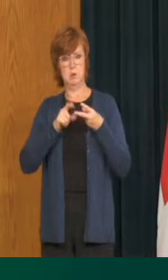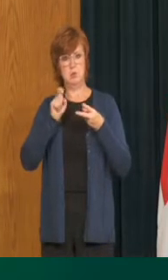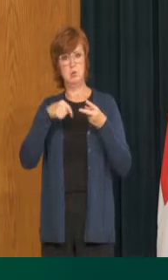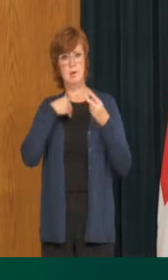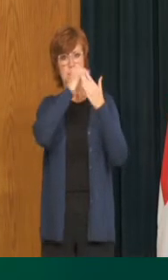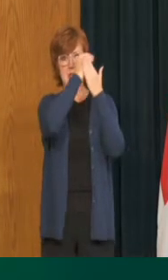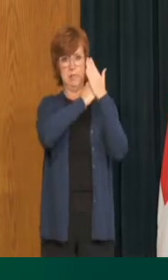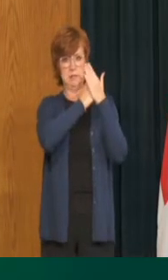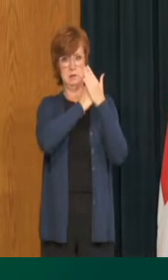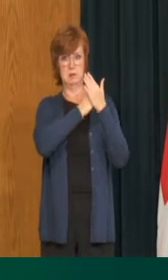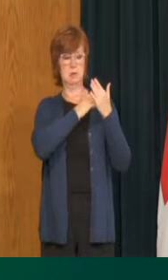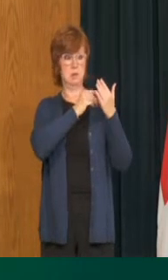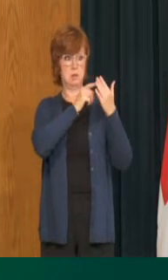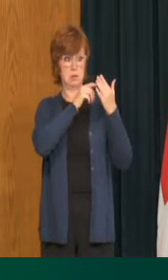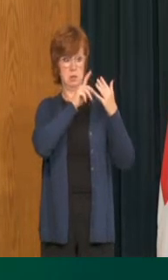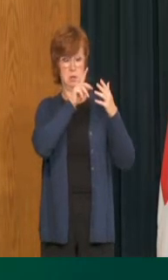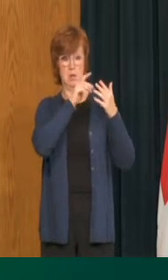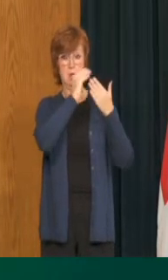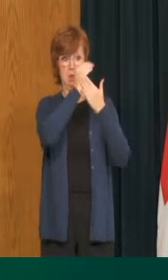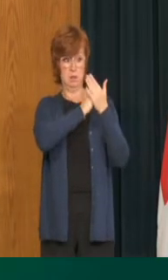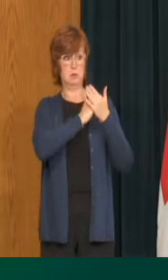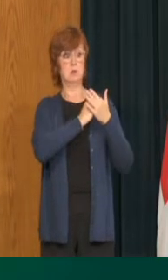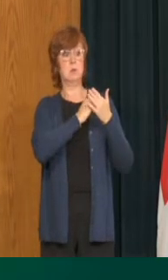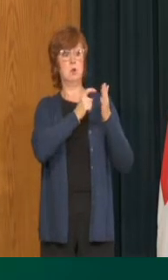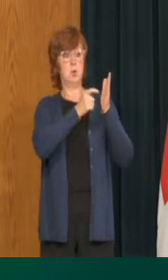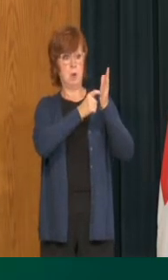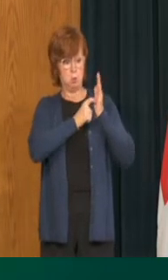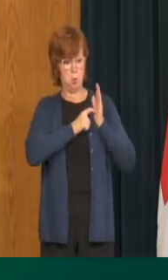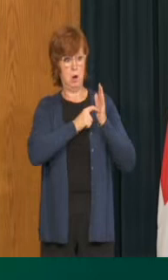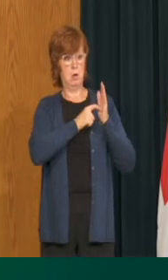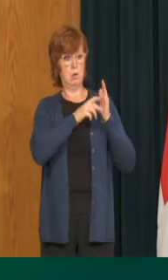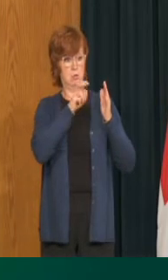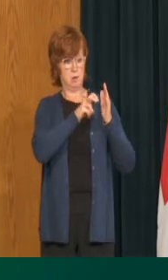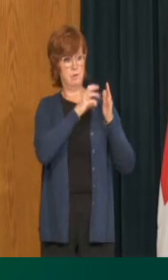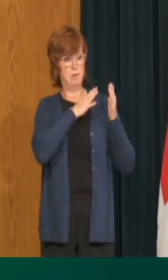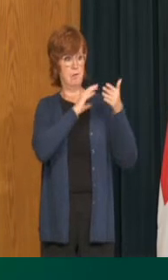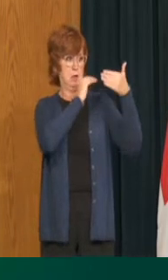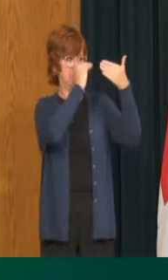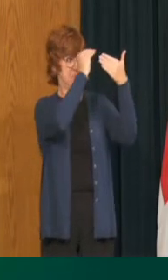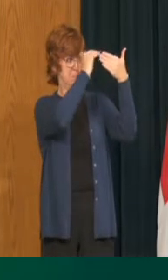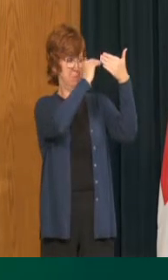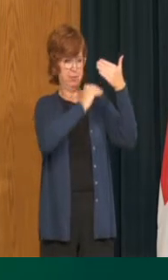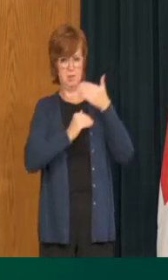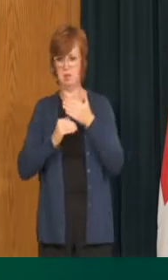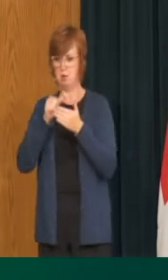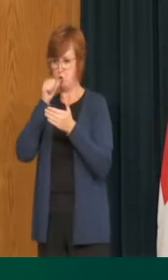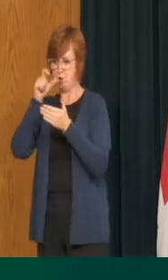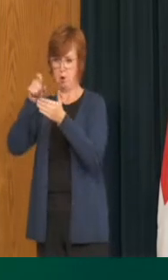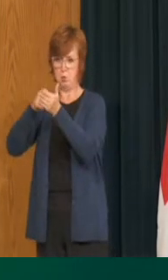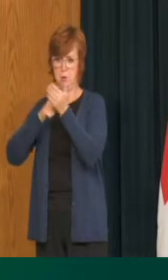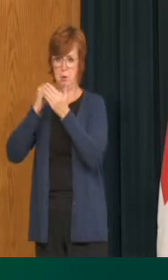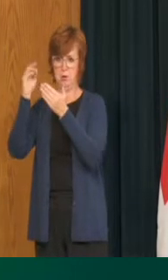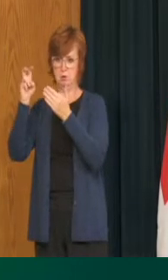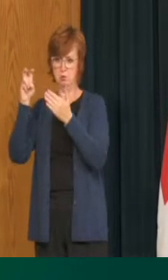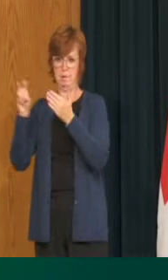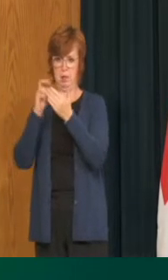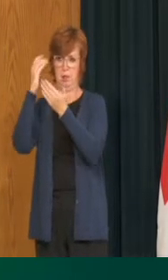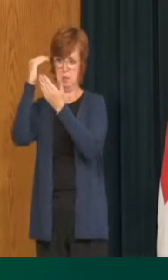for, say, truckers or manufacturing or something, just to try and actually put some teeth to this ask?